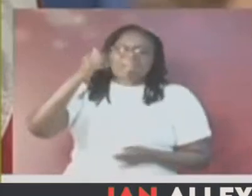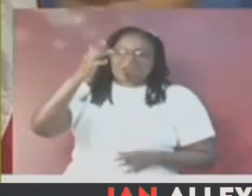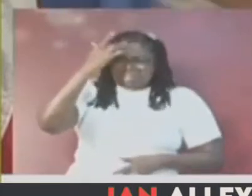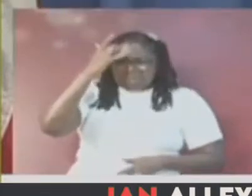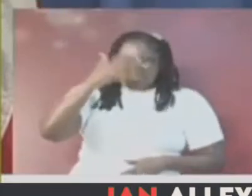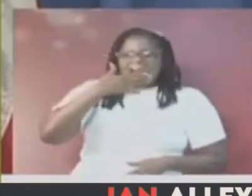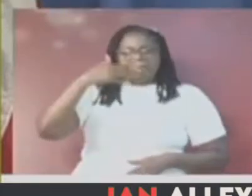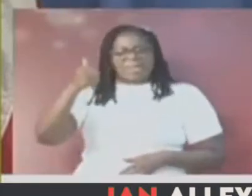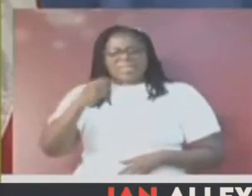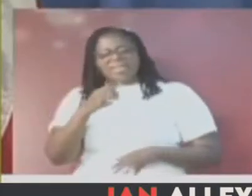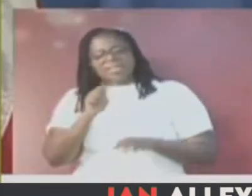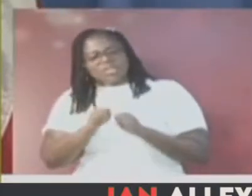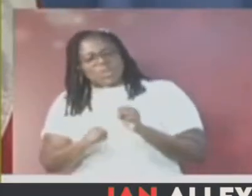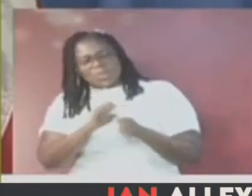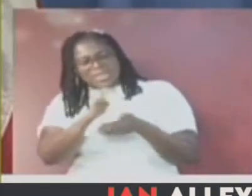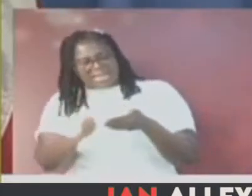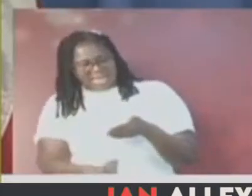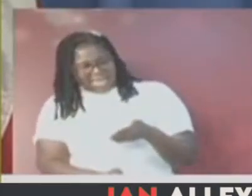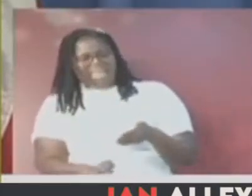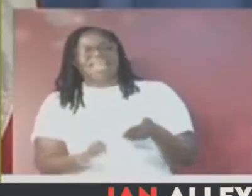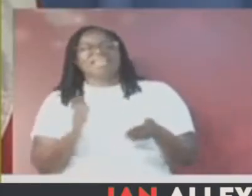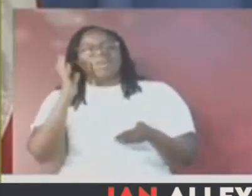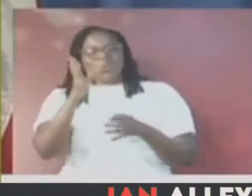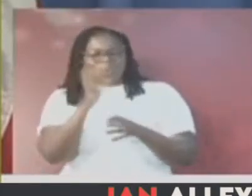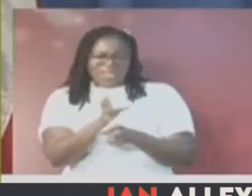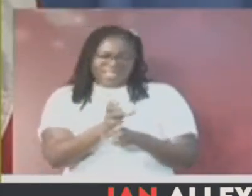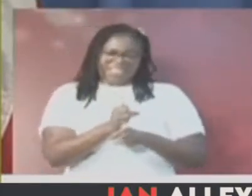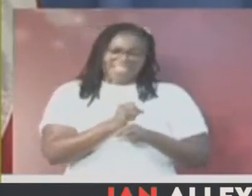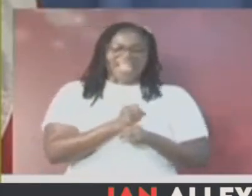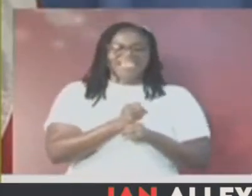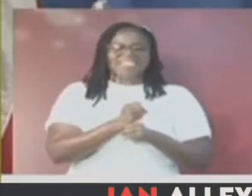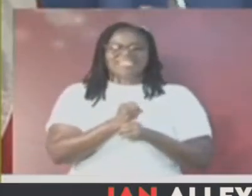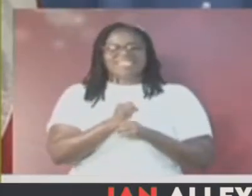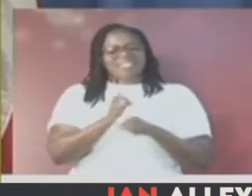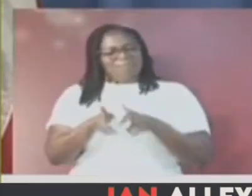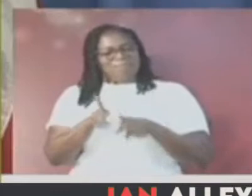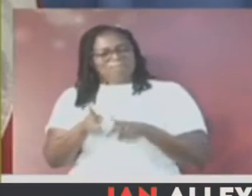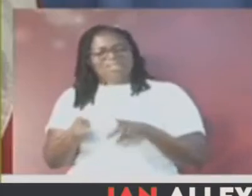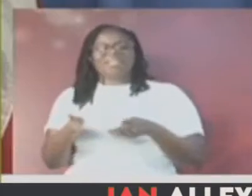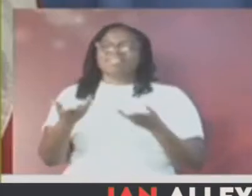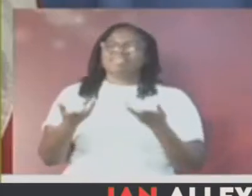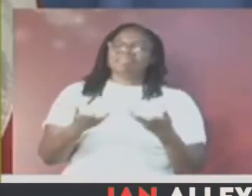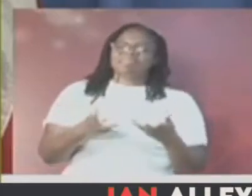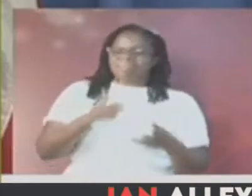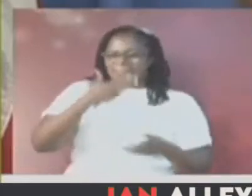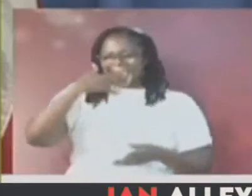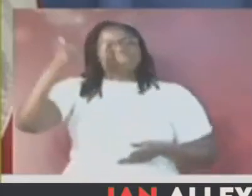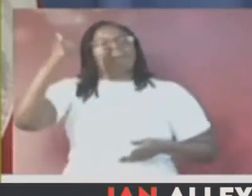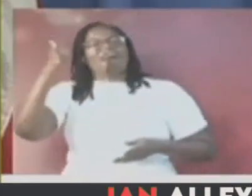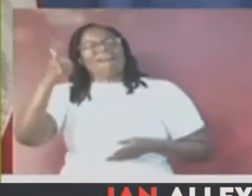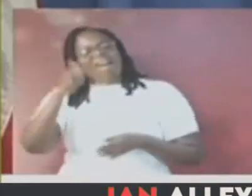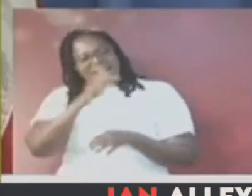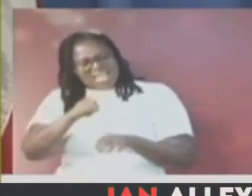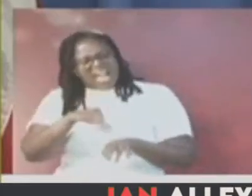One prime minister of a major country decided, let us not expend this kind of money. Let's not disrupt the economy. Just